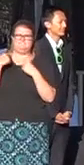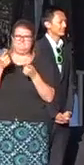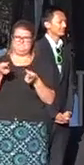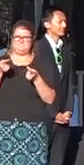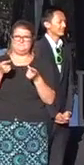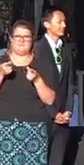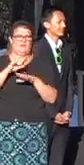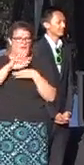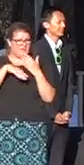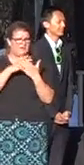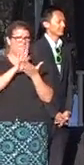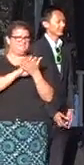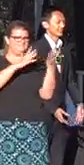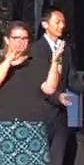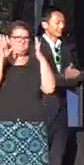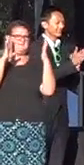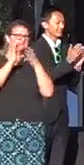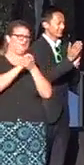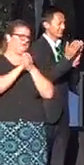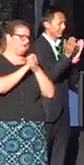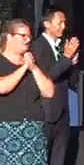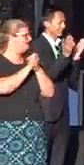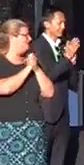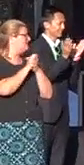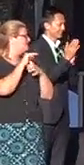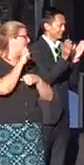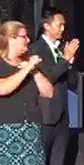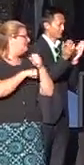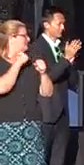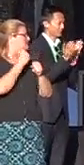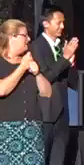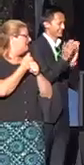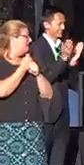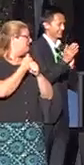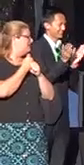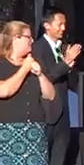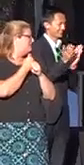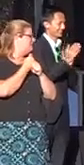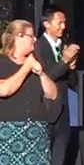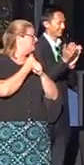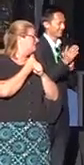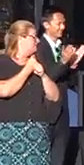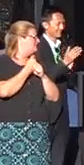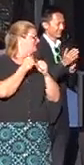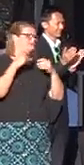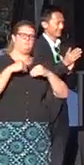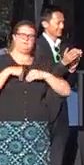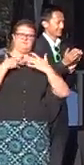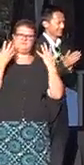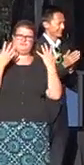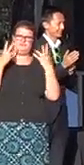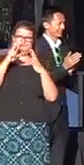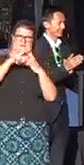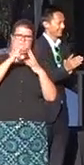date. Everybody, clap your hands. Congratulations to this year's inspirational couple, Denise Williams and Dana